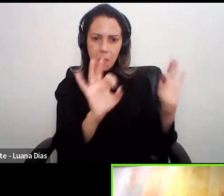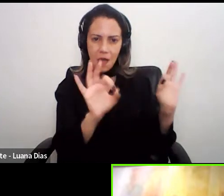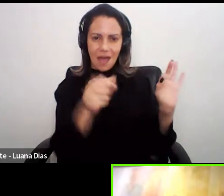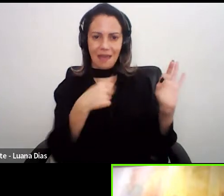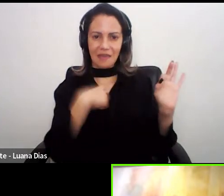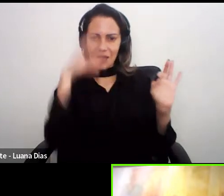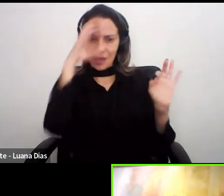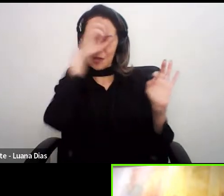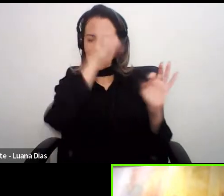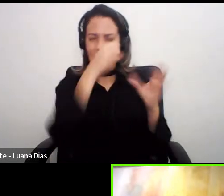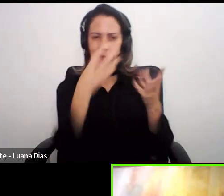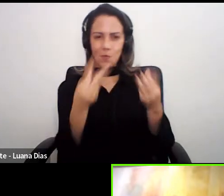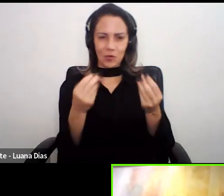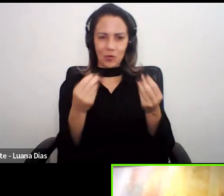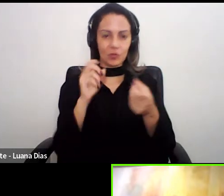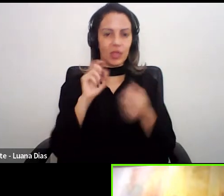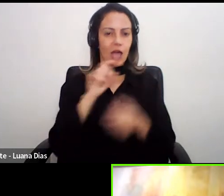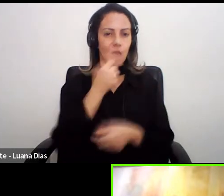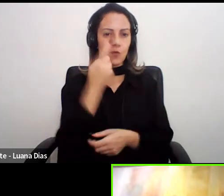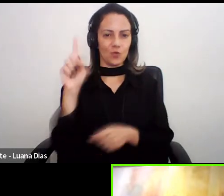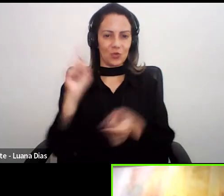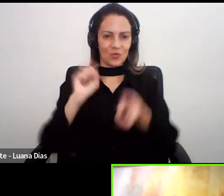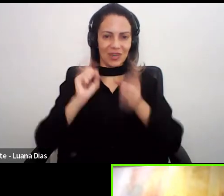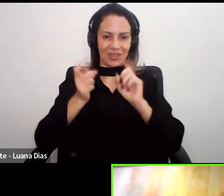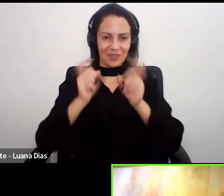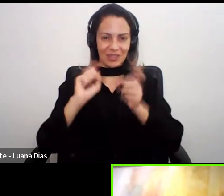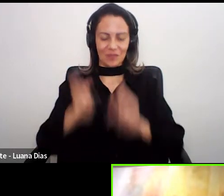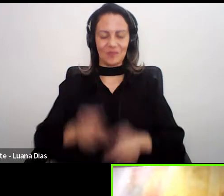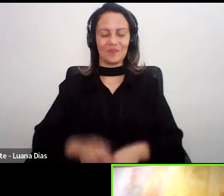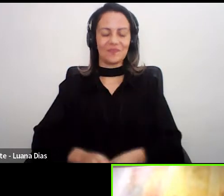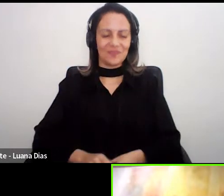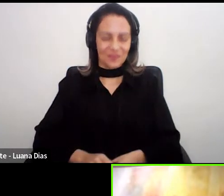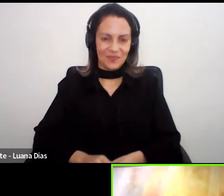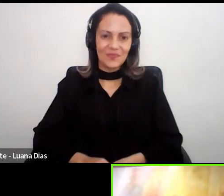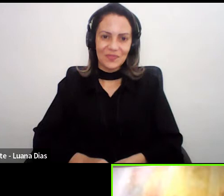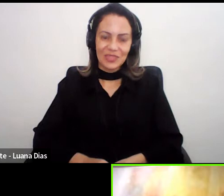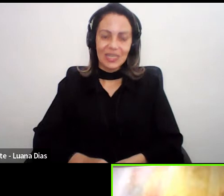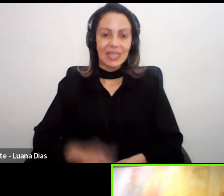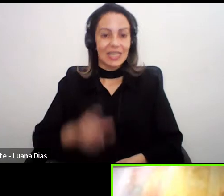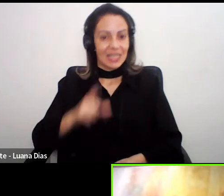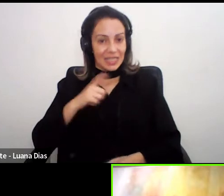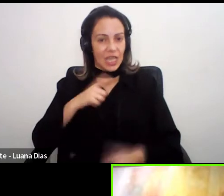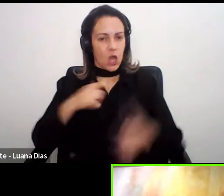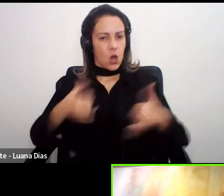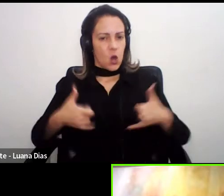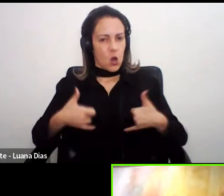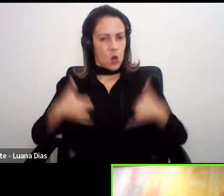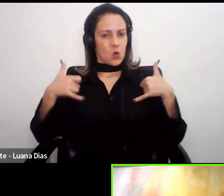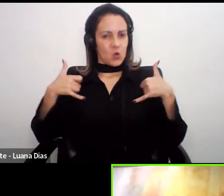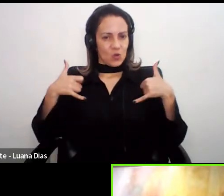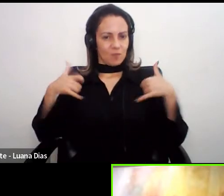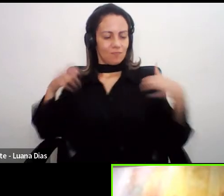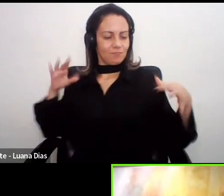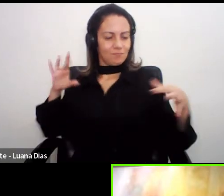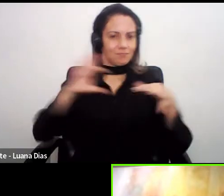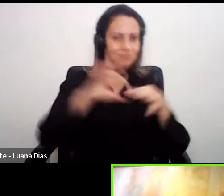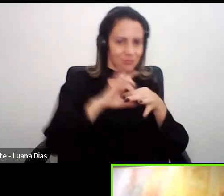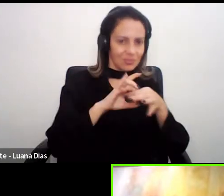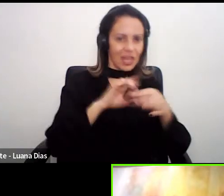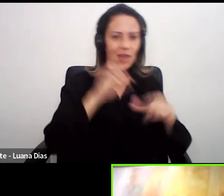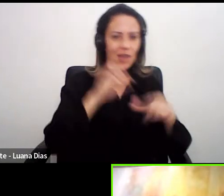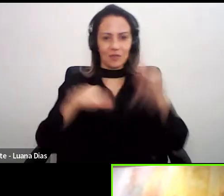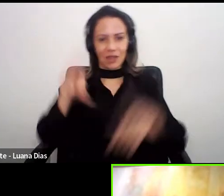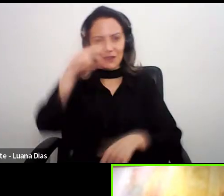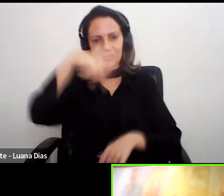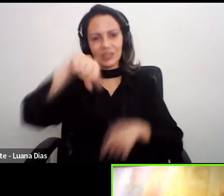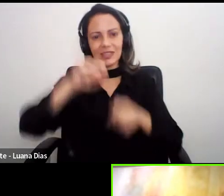am really so proud to be associated with the work that you all are doing in Rio to